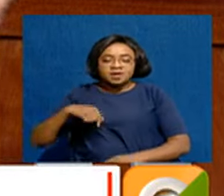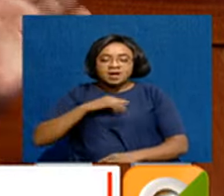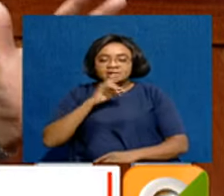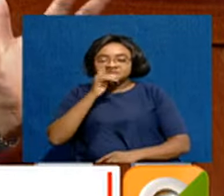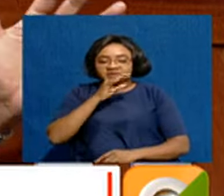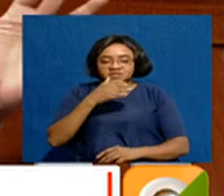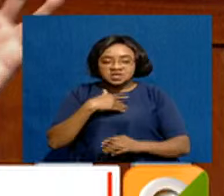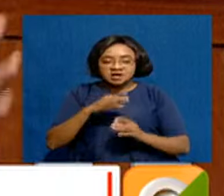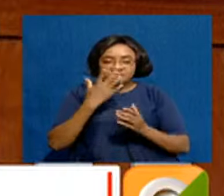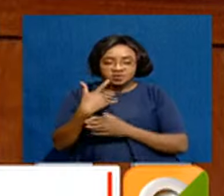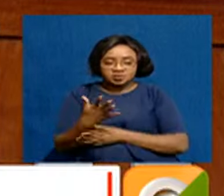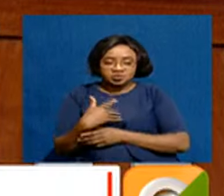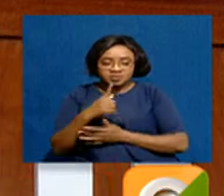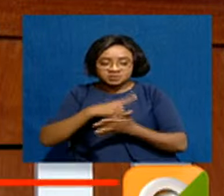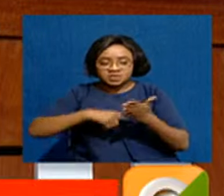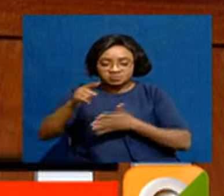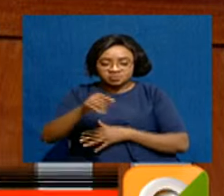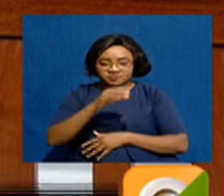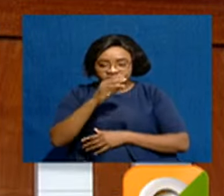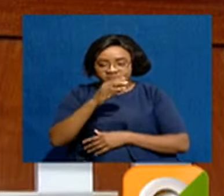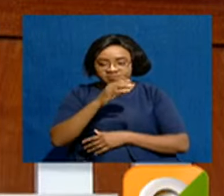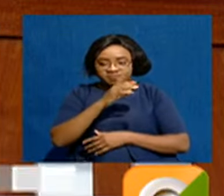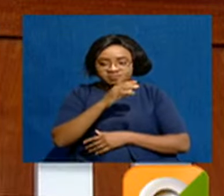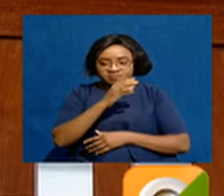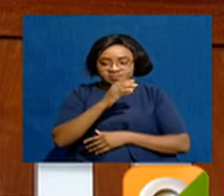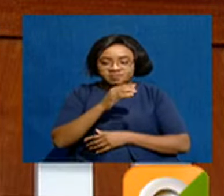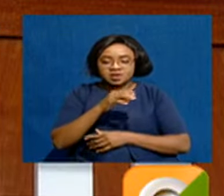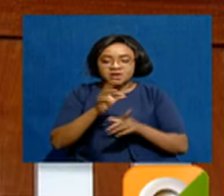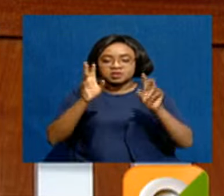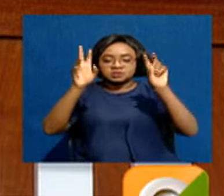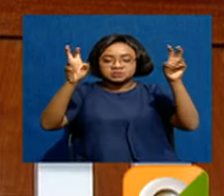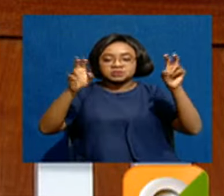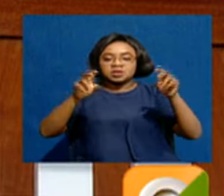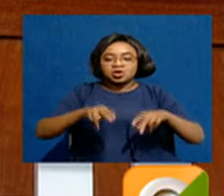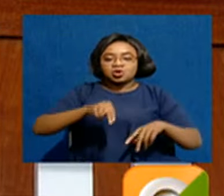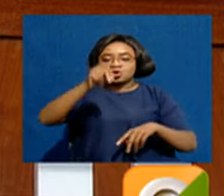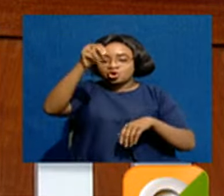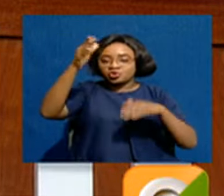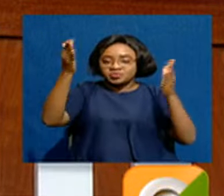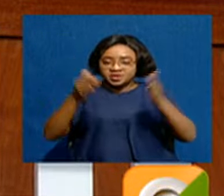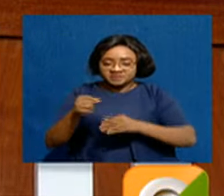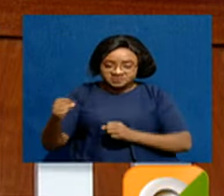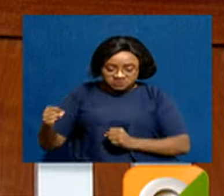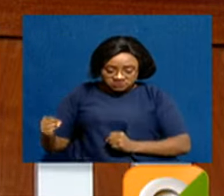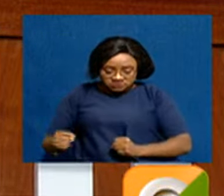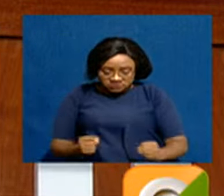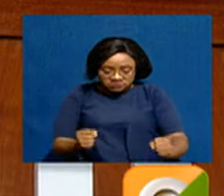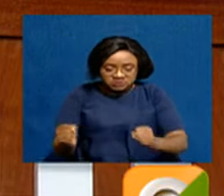by cabinet. It's called North Rift Strategy